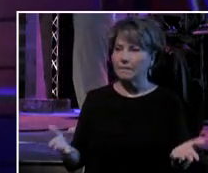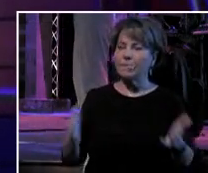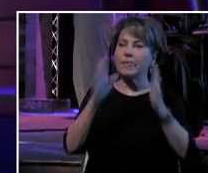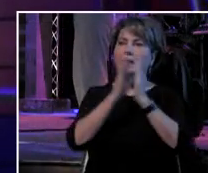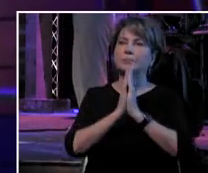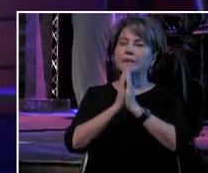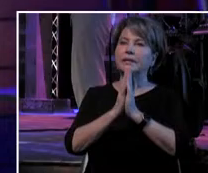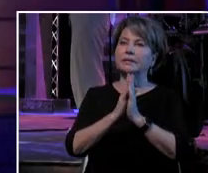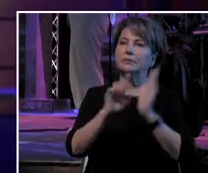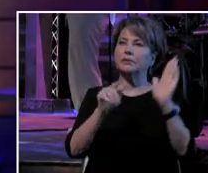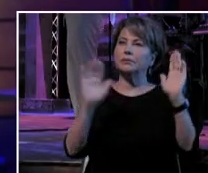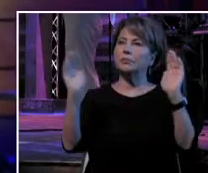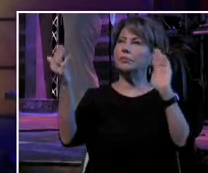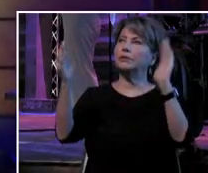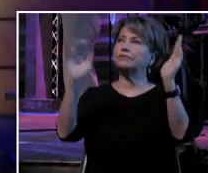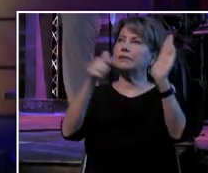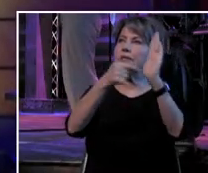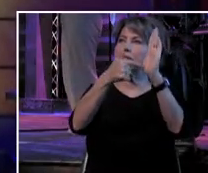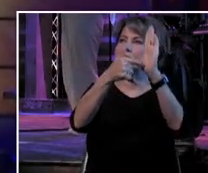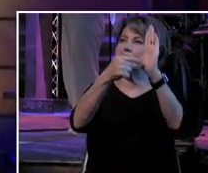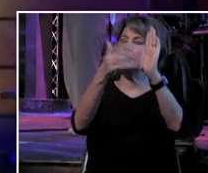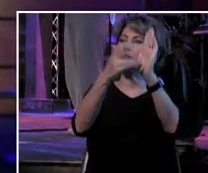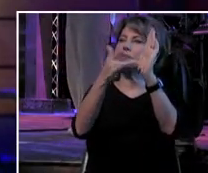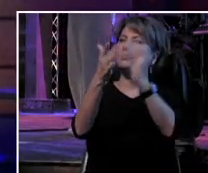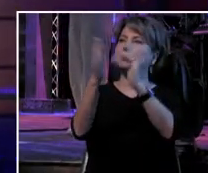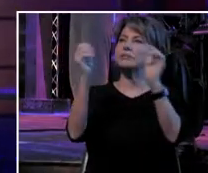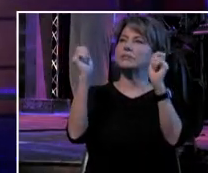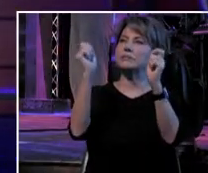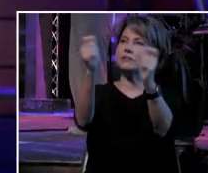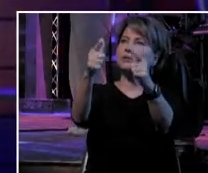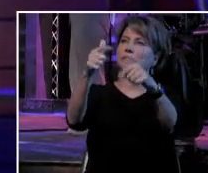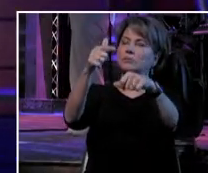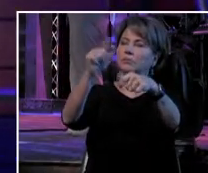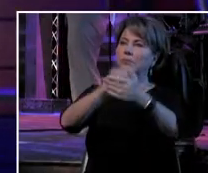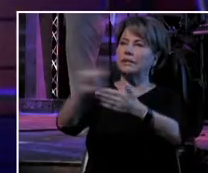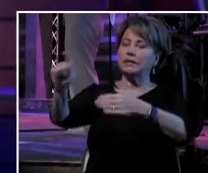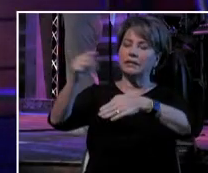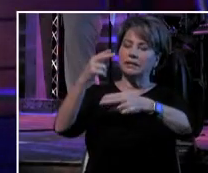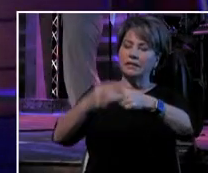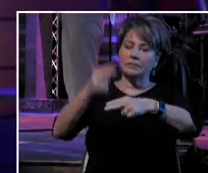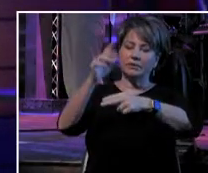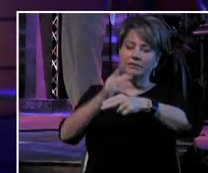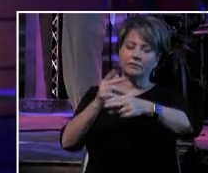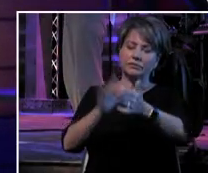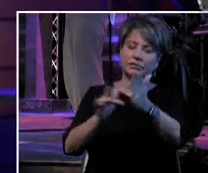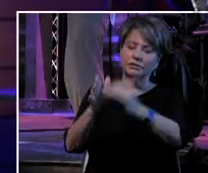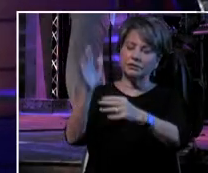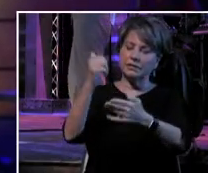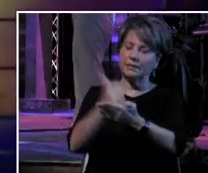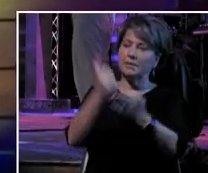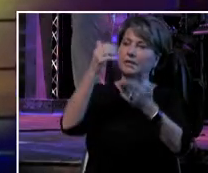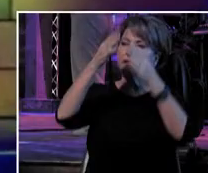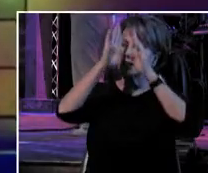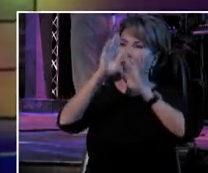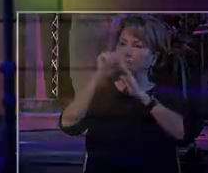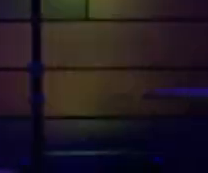we would reflect Jesus through all things this week. In his name we pray. Amen. Amen. God bless you, church.